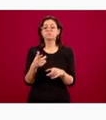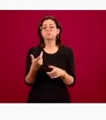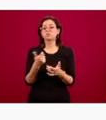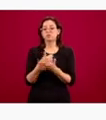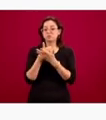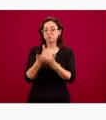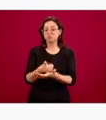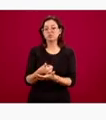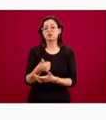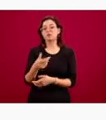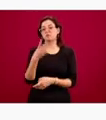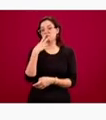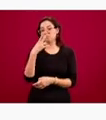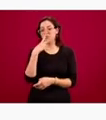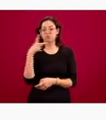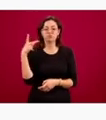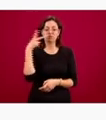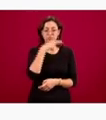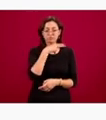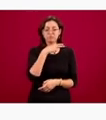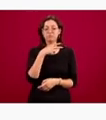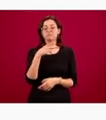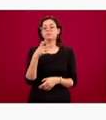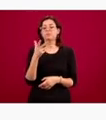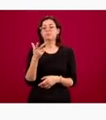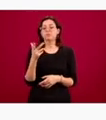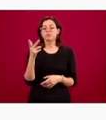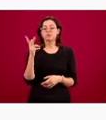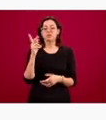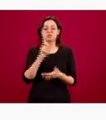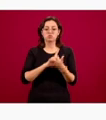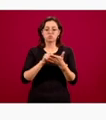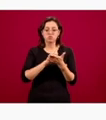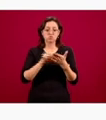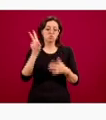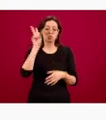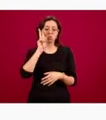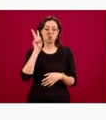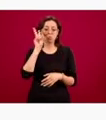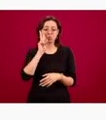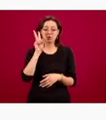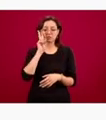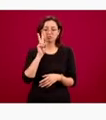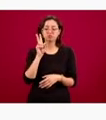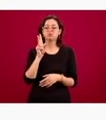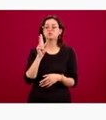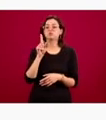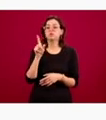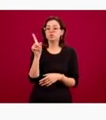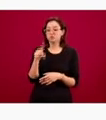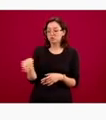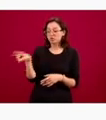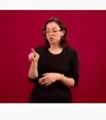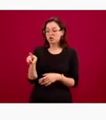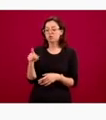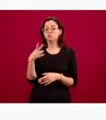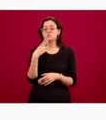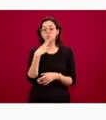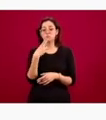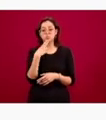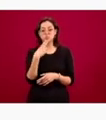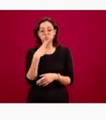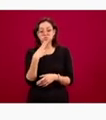workshops and conferences online. We're providing attention for substance